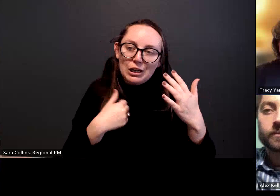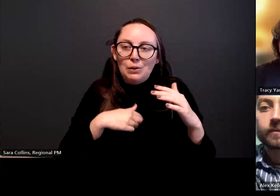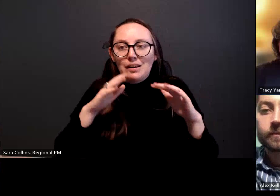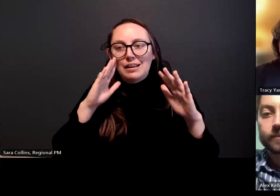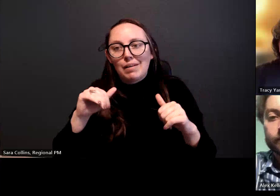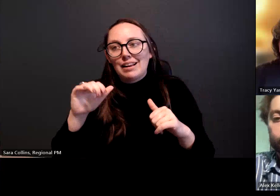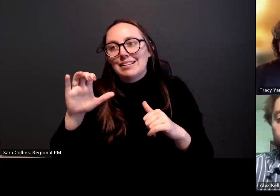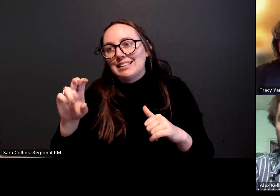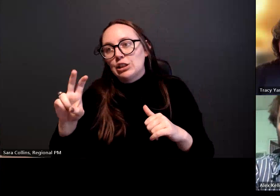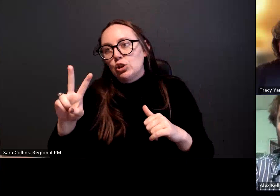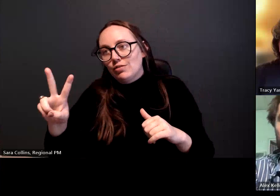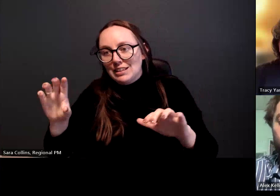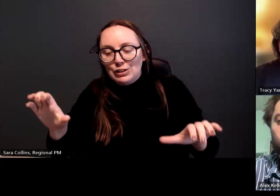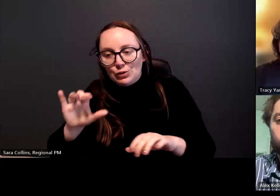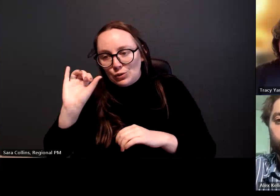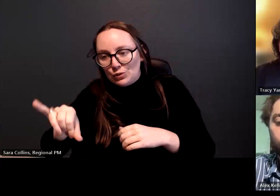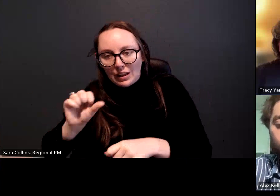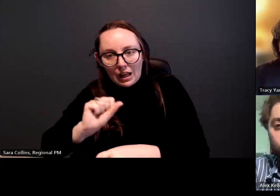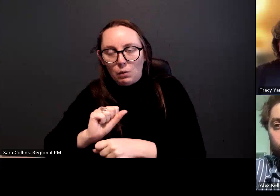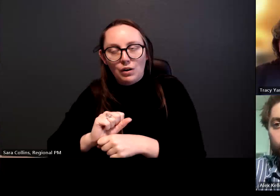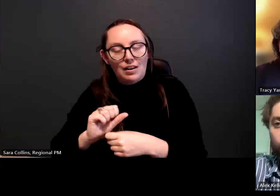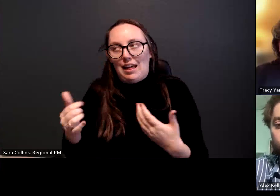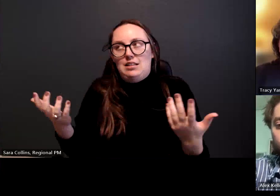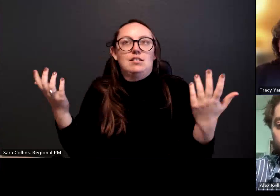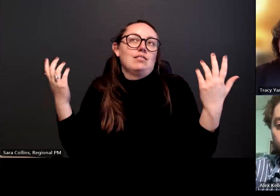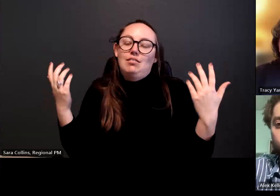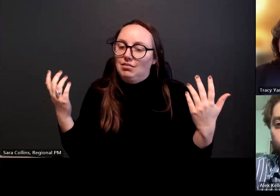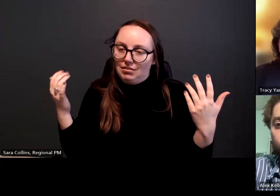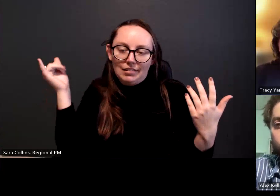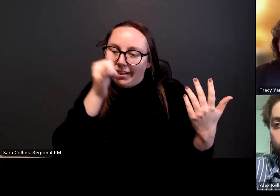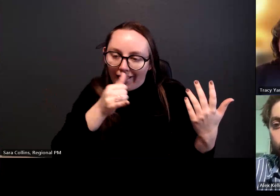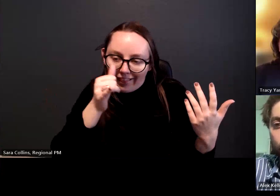is almost laughable.